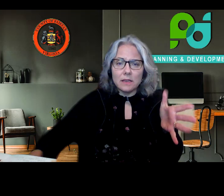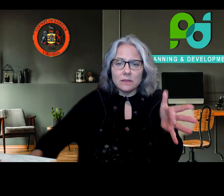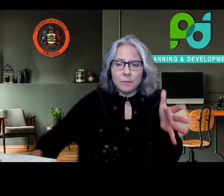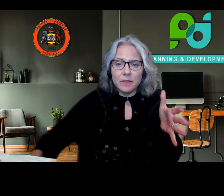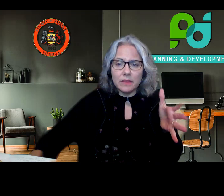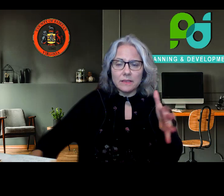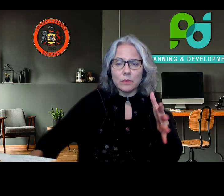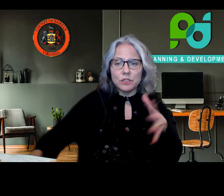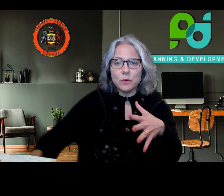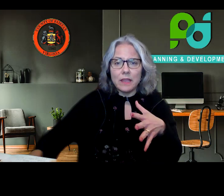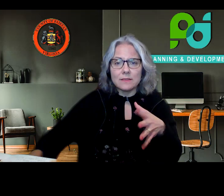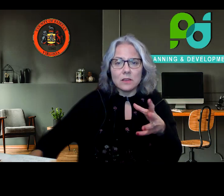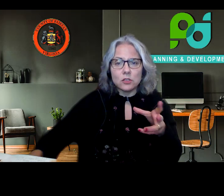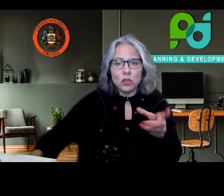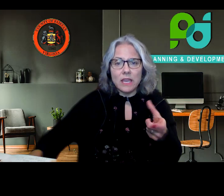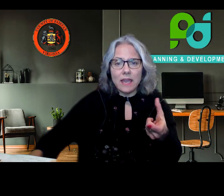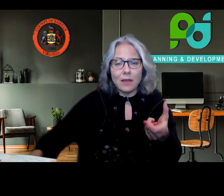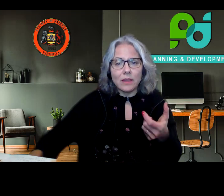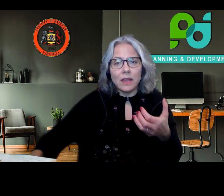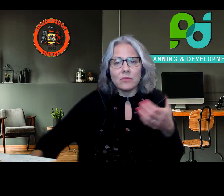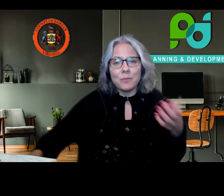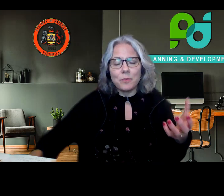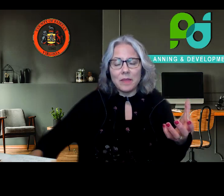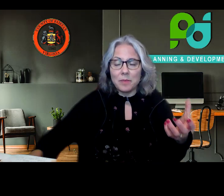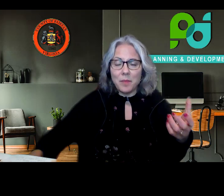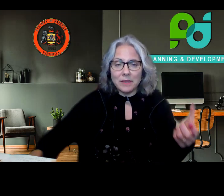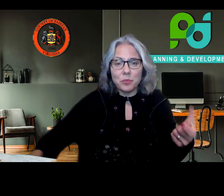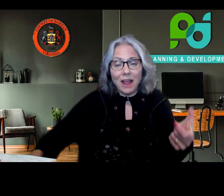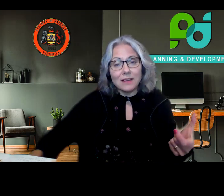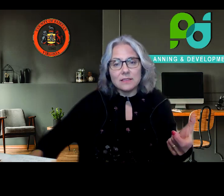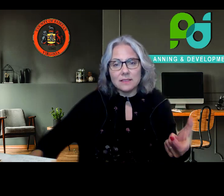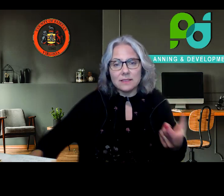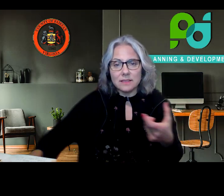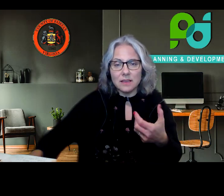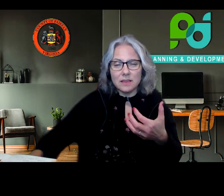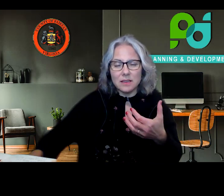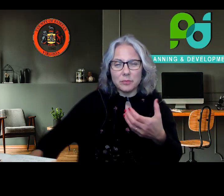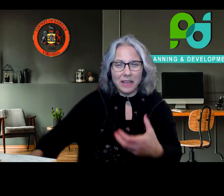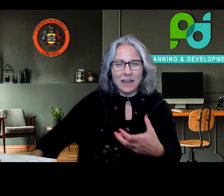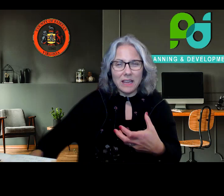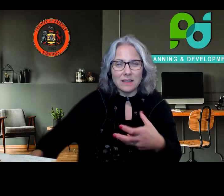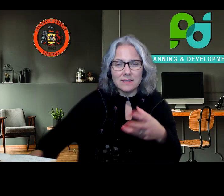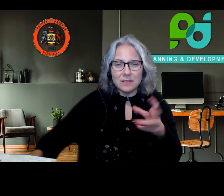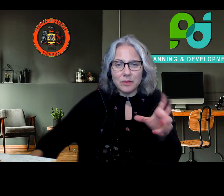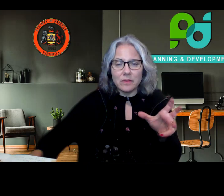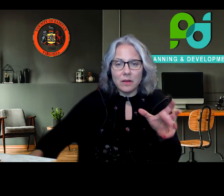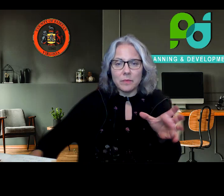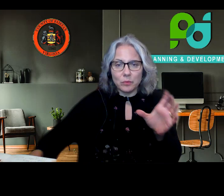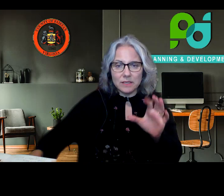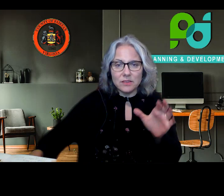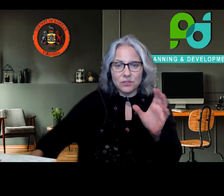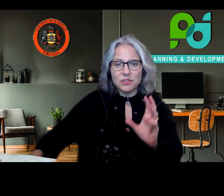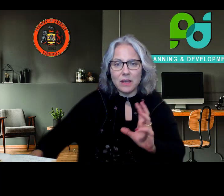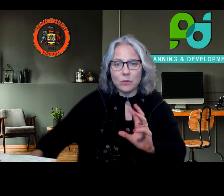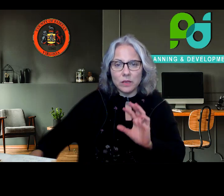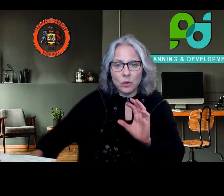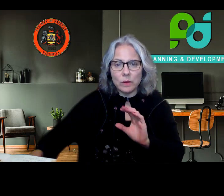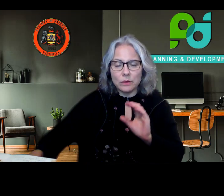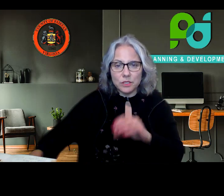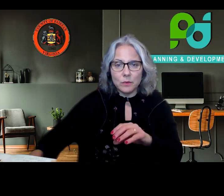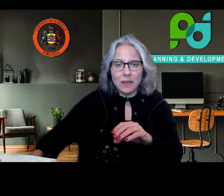some extent, some of the things that we're doing is looking at like kind of maybe best practices and planning, and some of the research